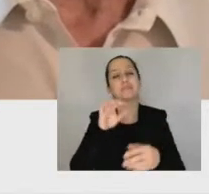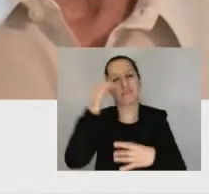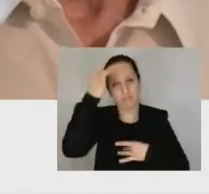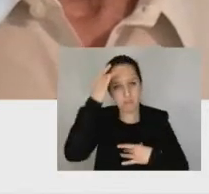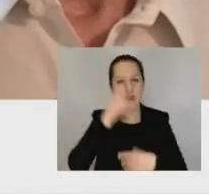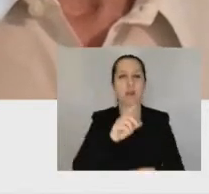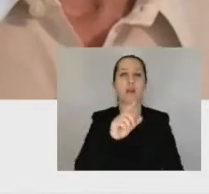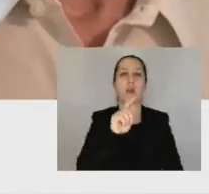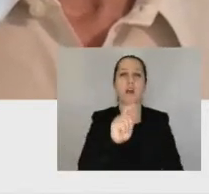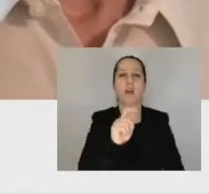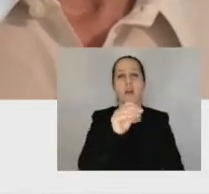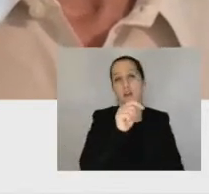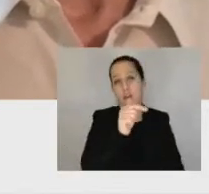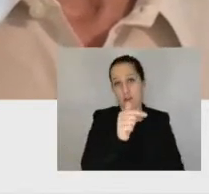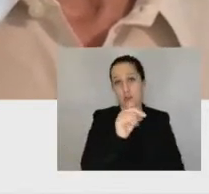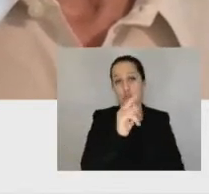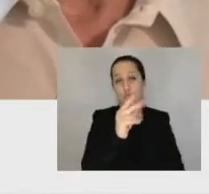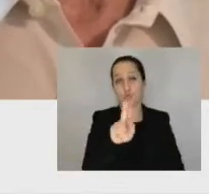Peru.